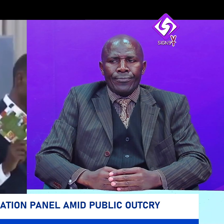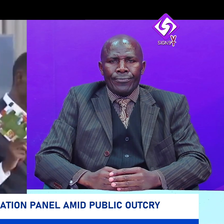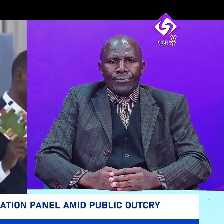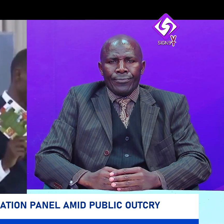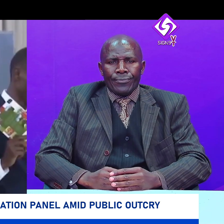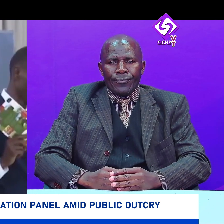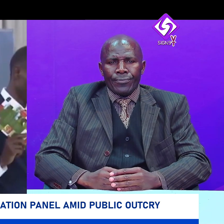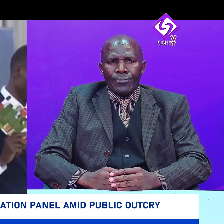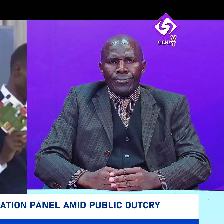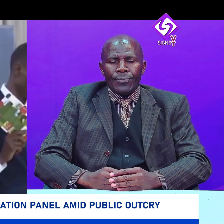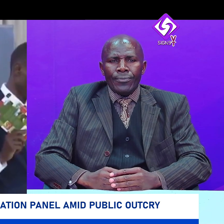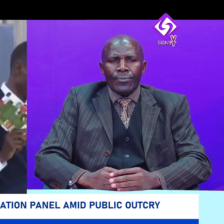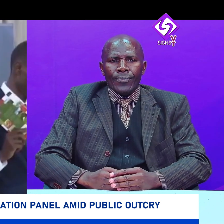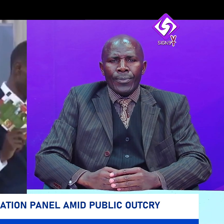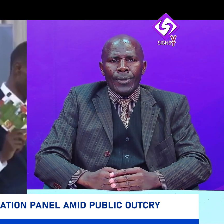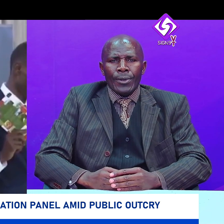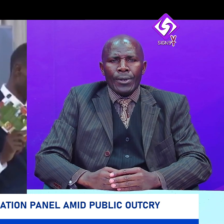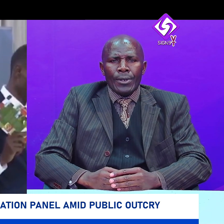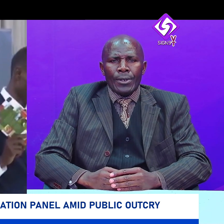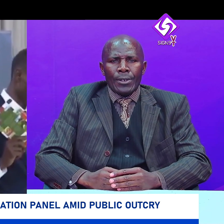police excesses.